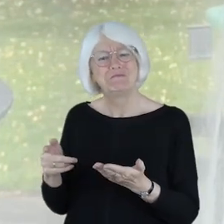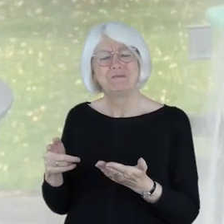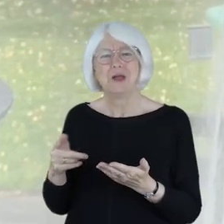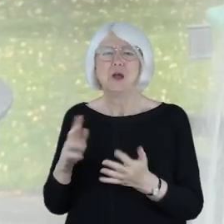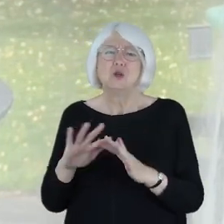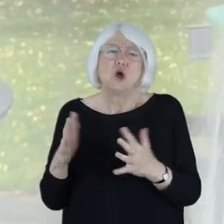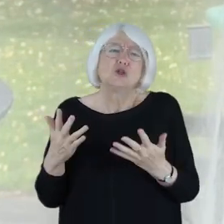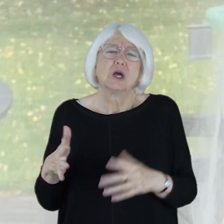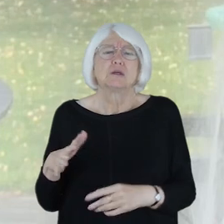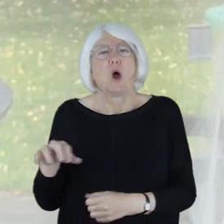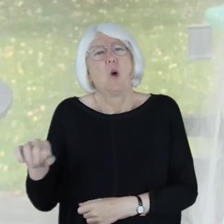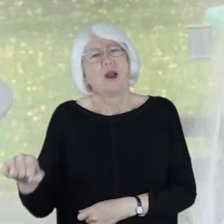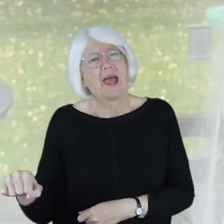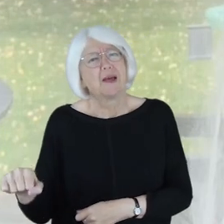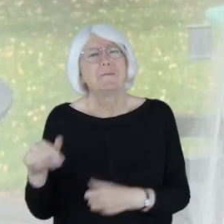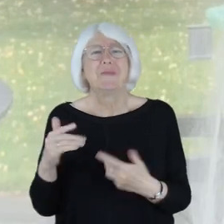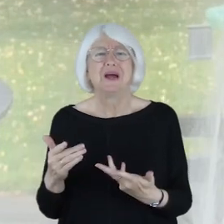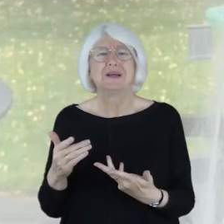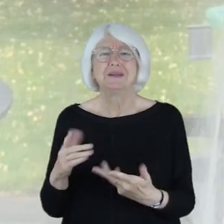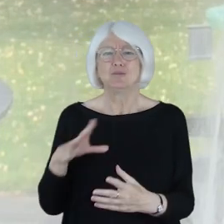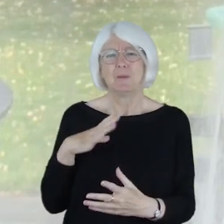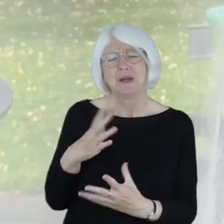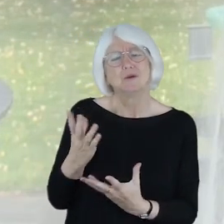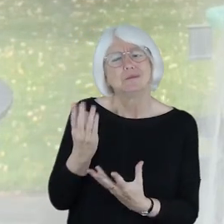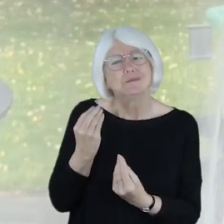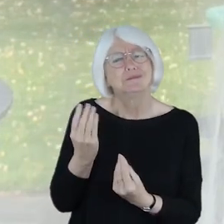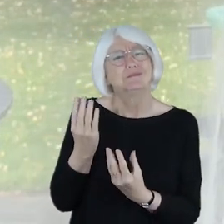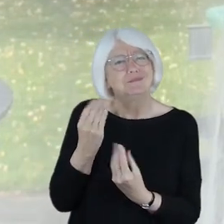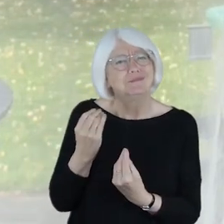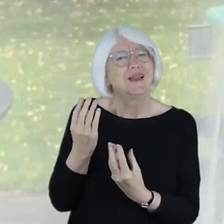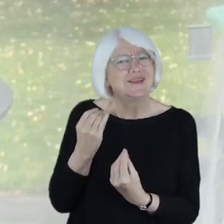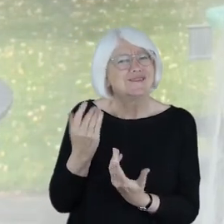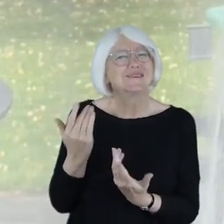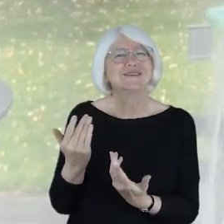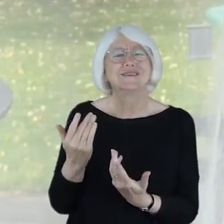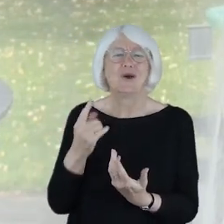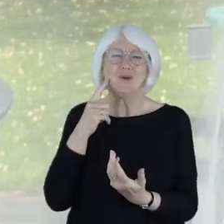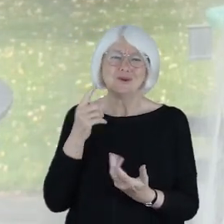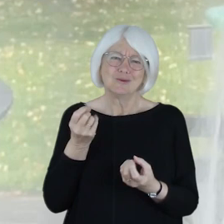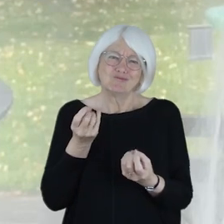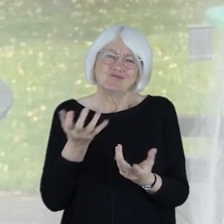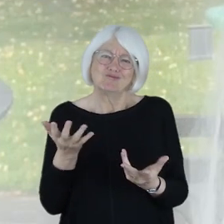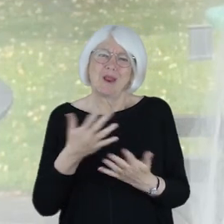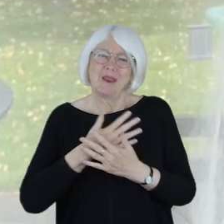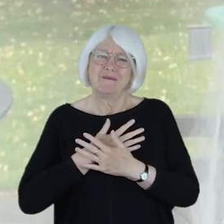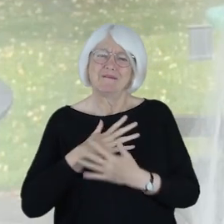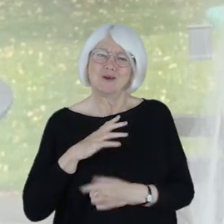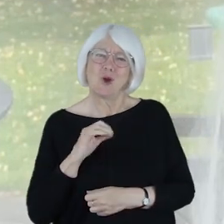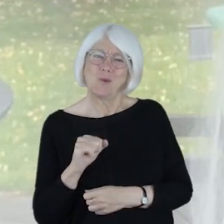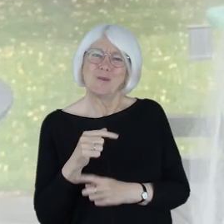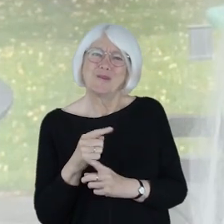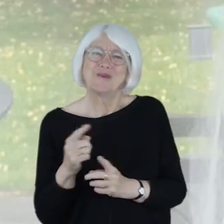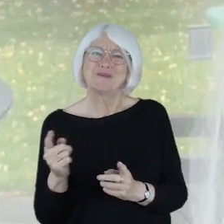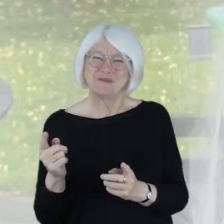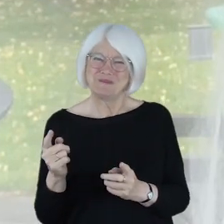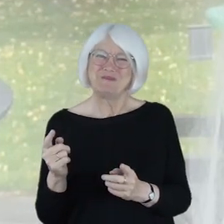holding a hand, but being prepared to listen and hopefully reflecting love and reflecting hope to them, and